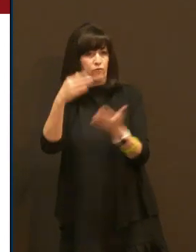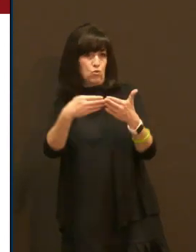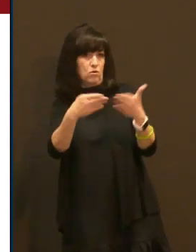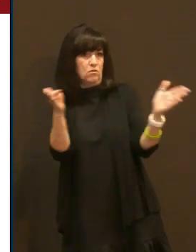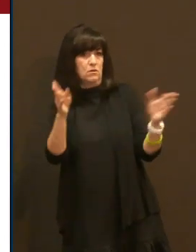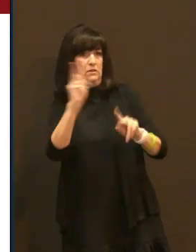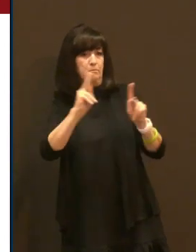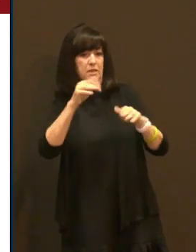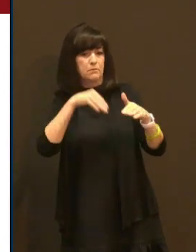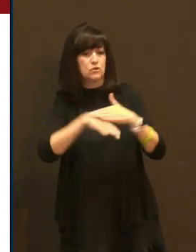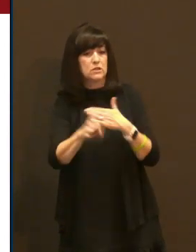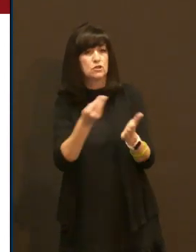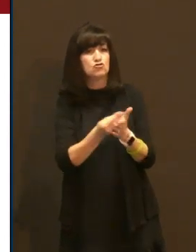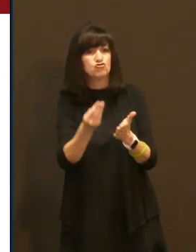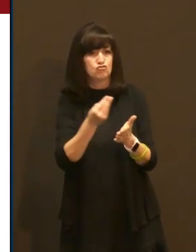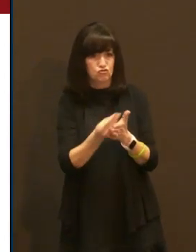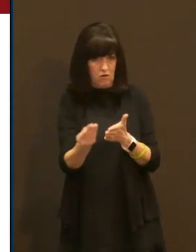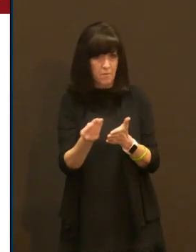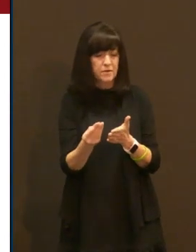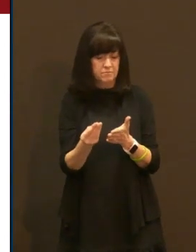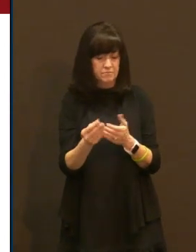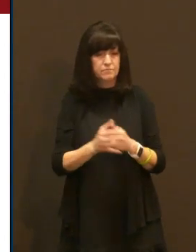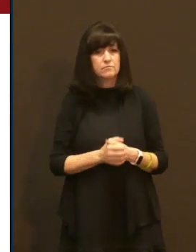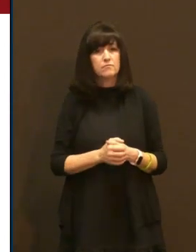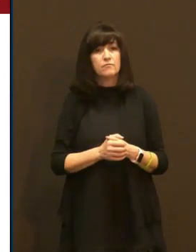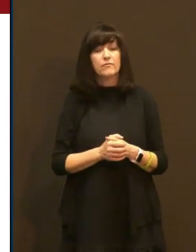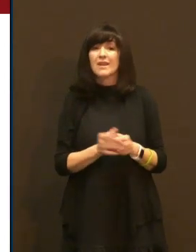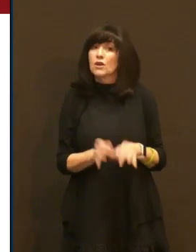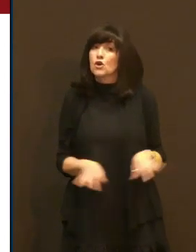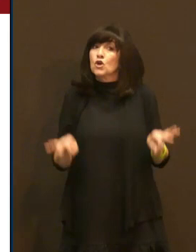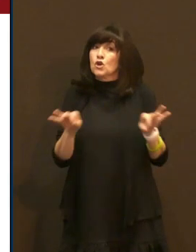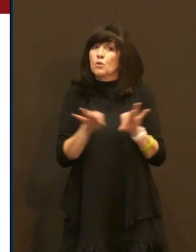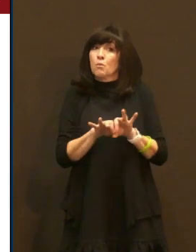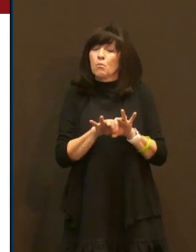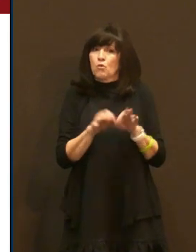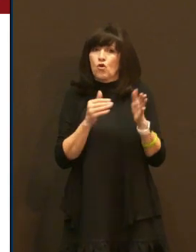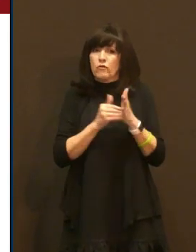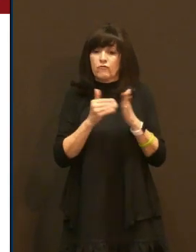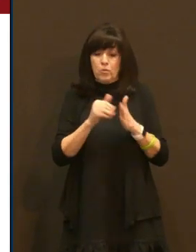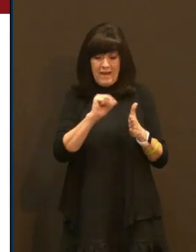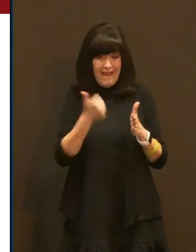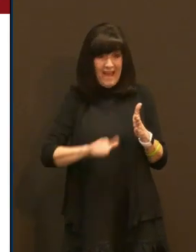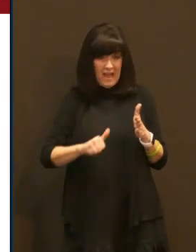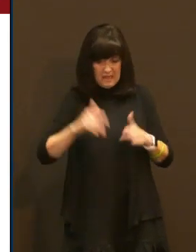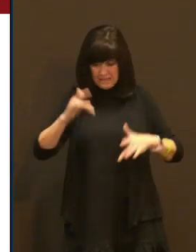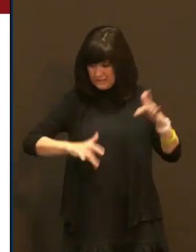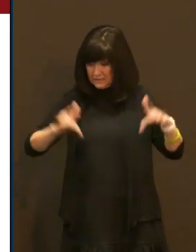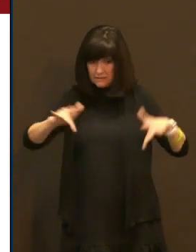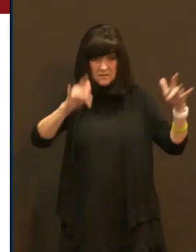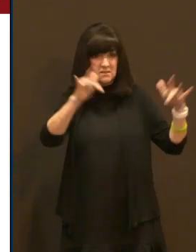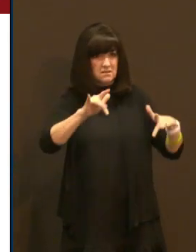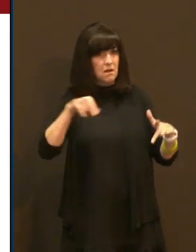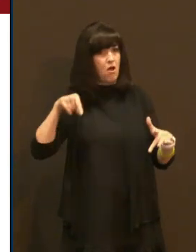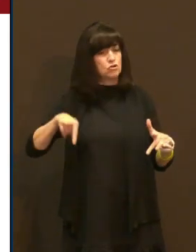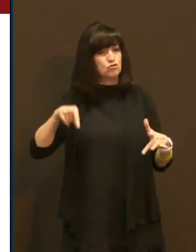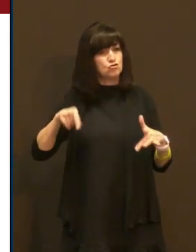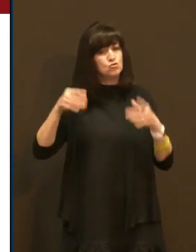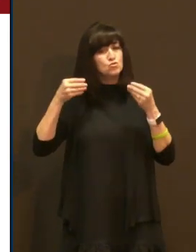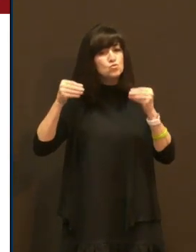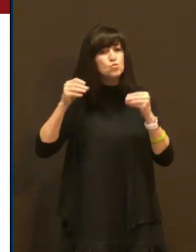customers as well. And additionally, and very important, frequently touched surfaces should be disinfected every